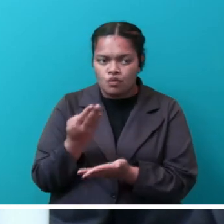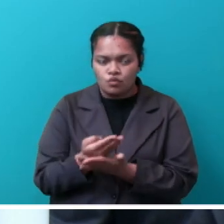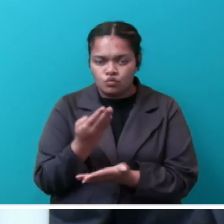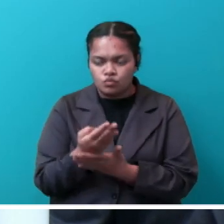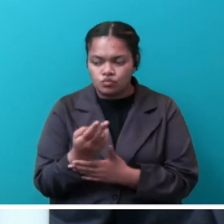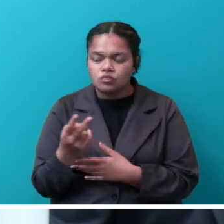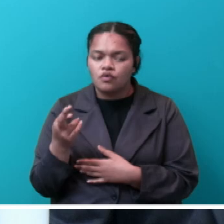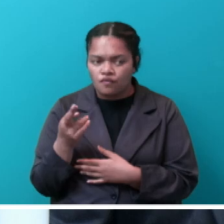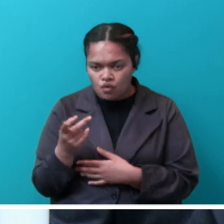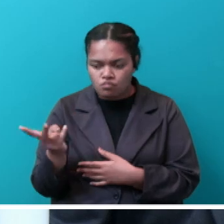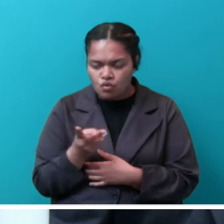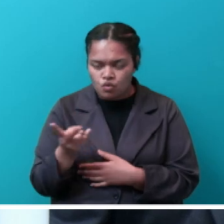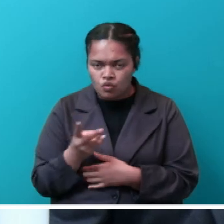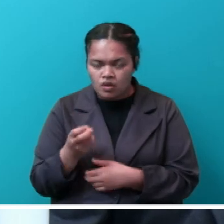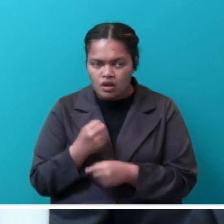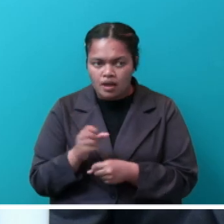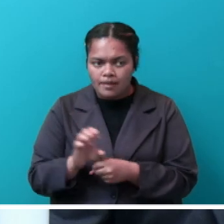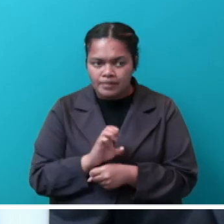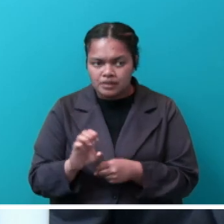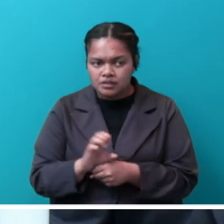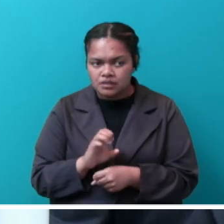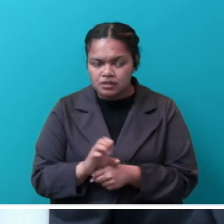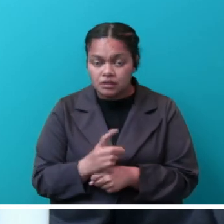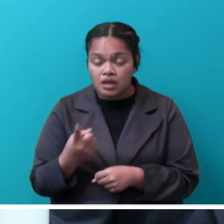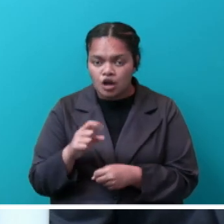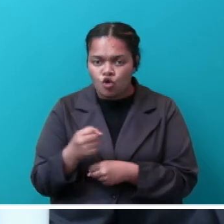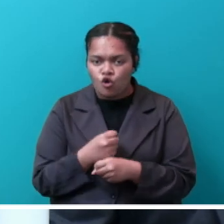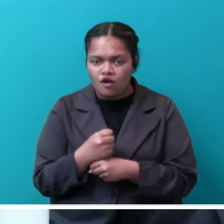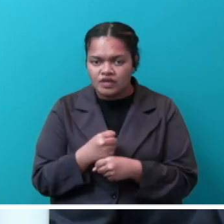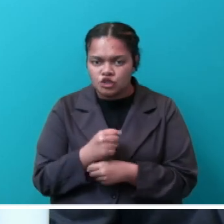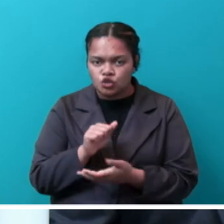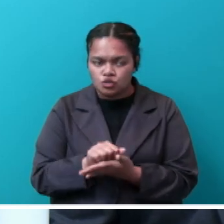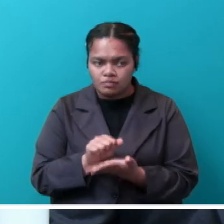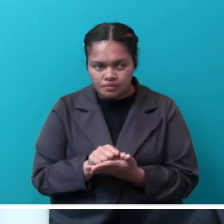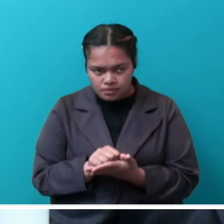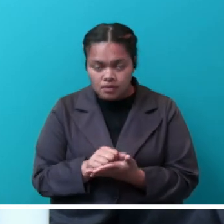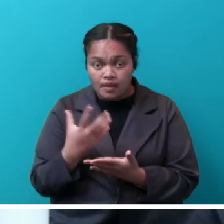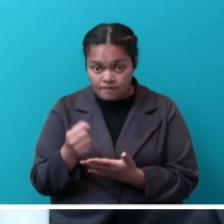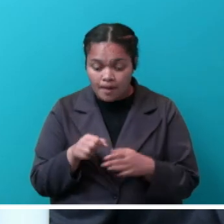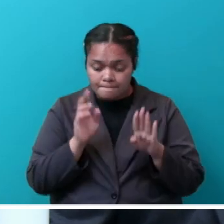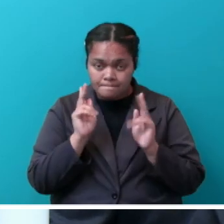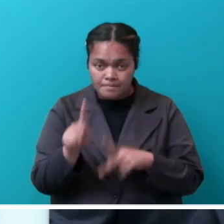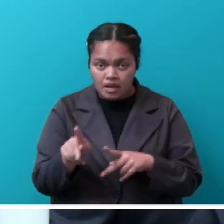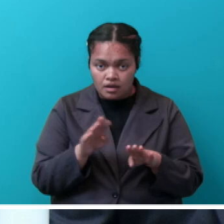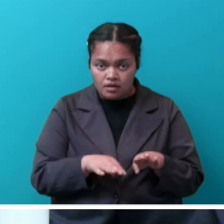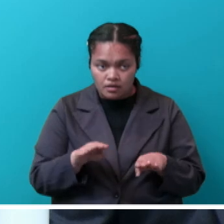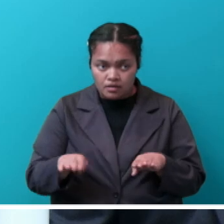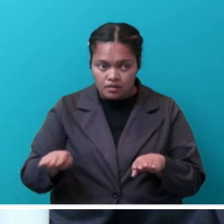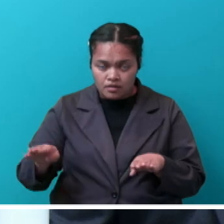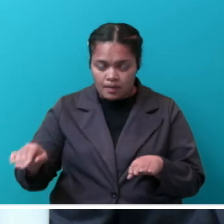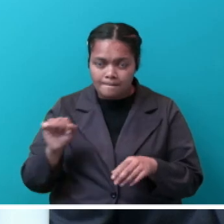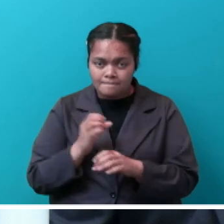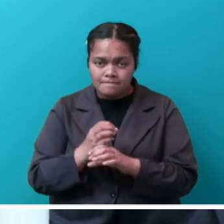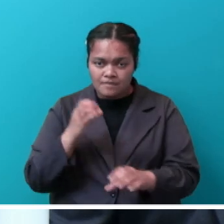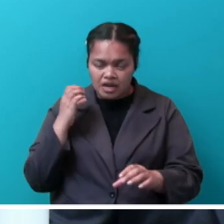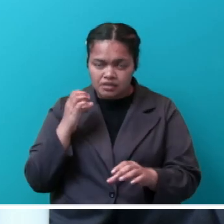operating companies, kiosks, as well as coffee shops. There will also be parking spaces for cars and buses